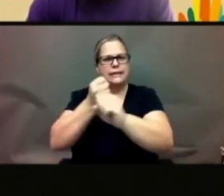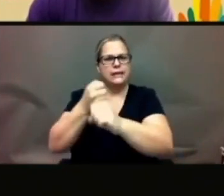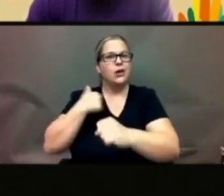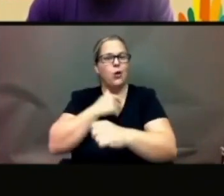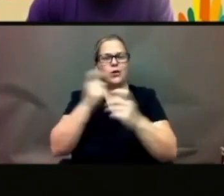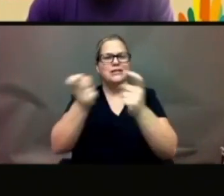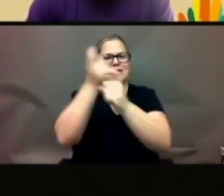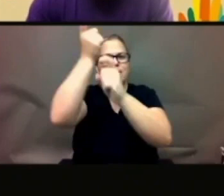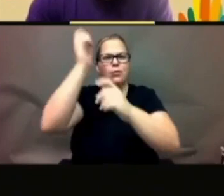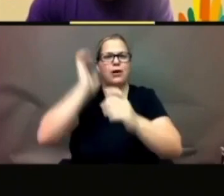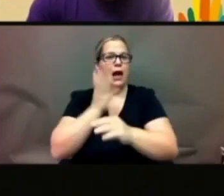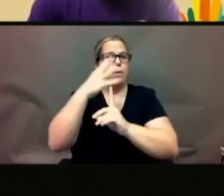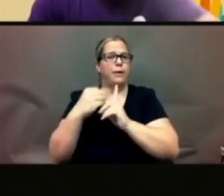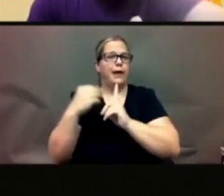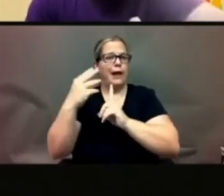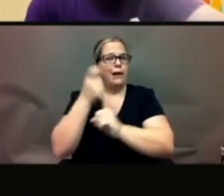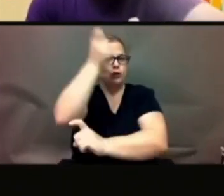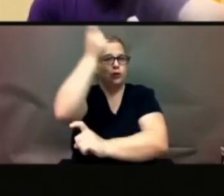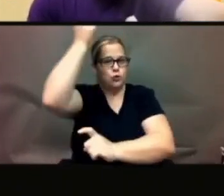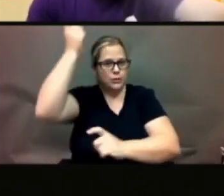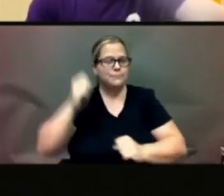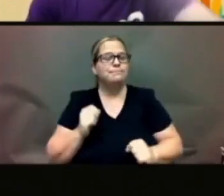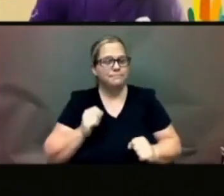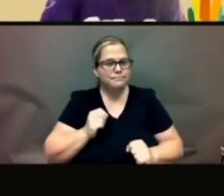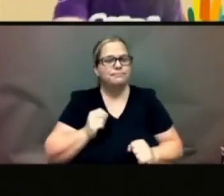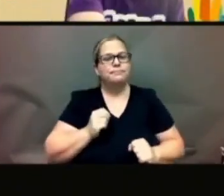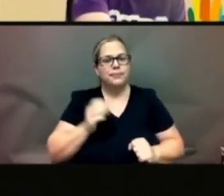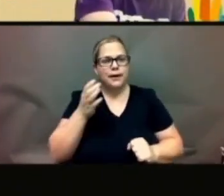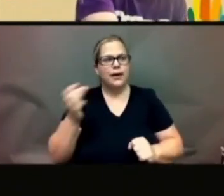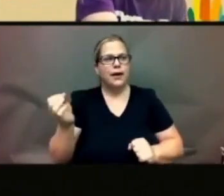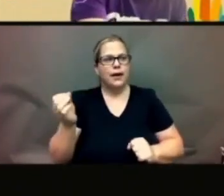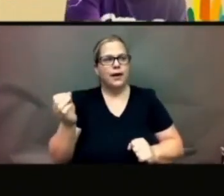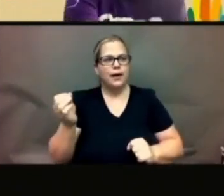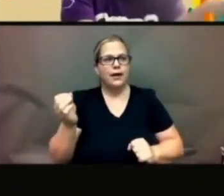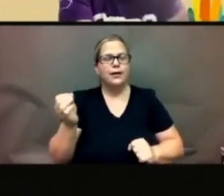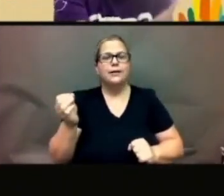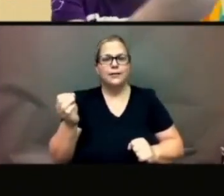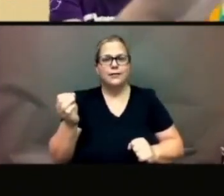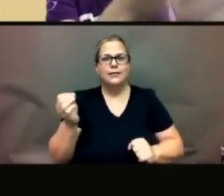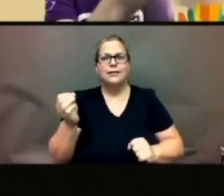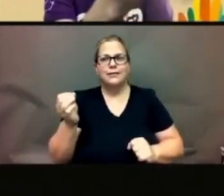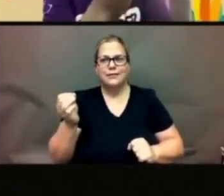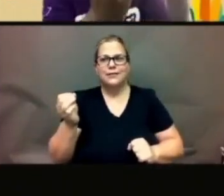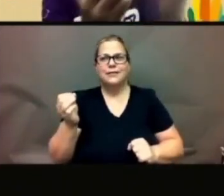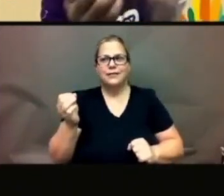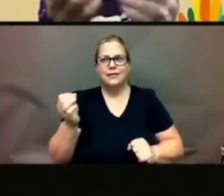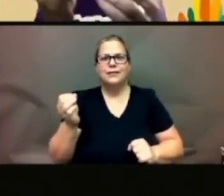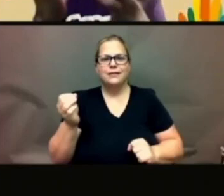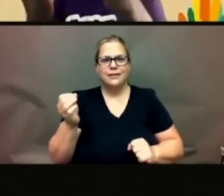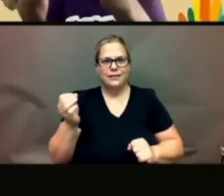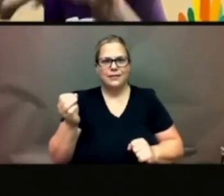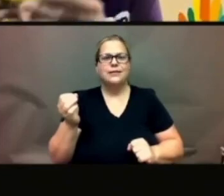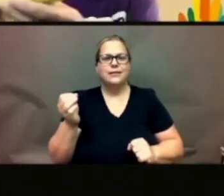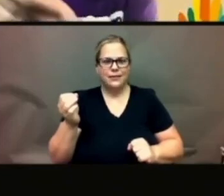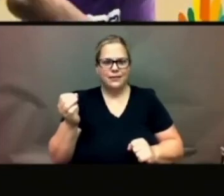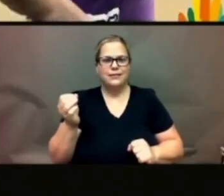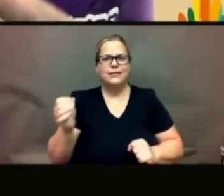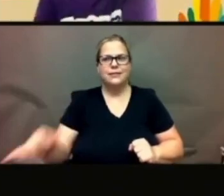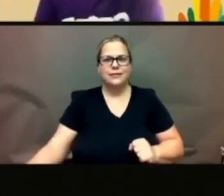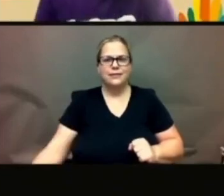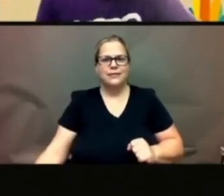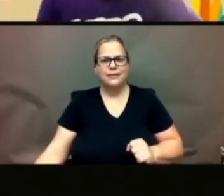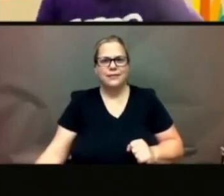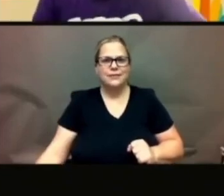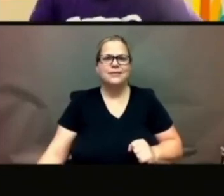banana-versary. I do have my banana. And we're really excited about that because in the first time in